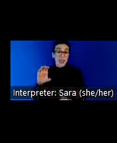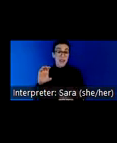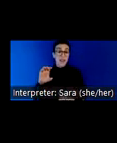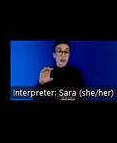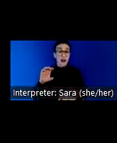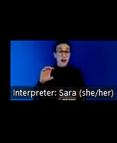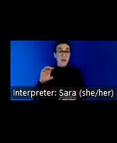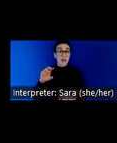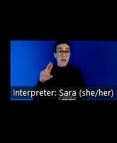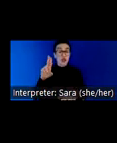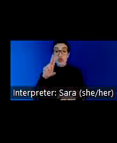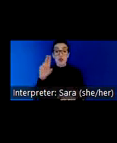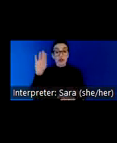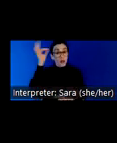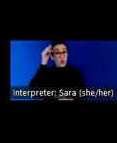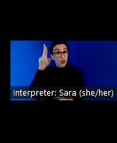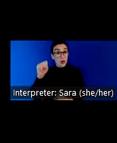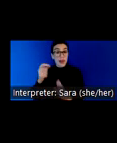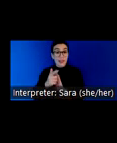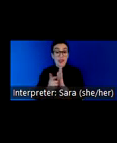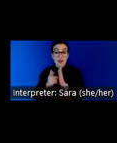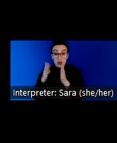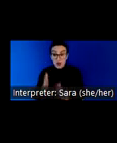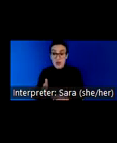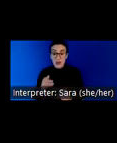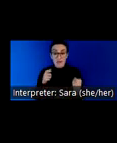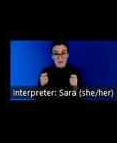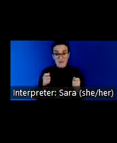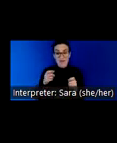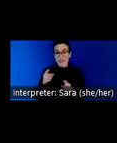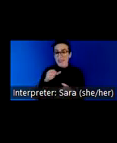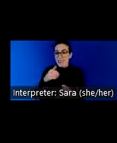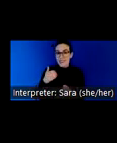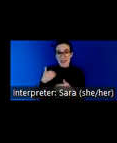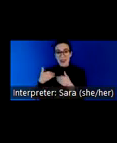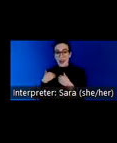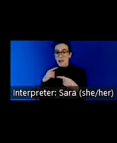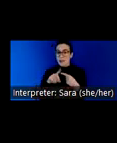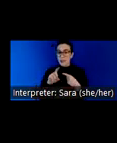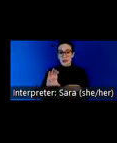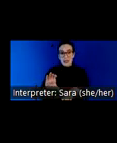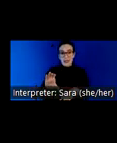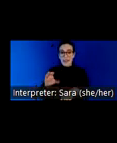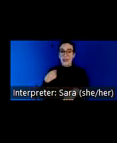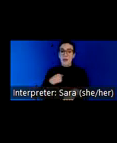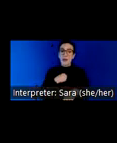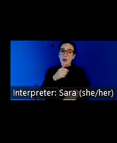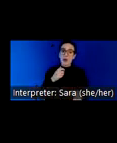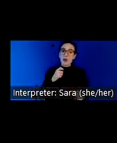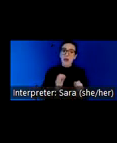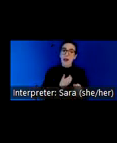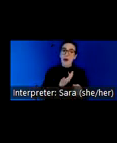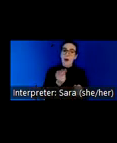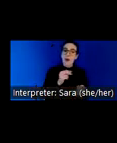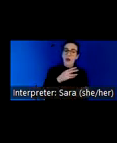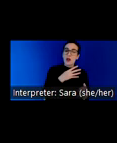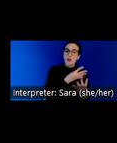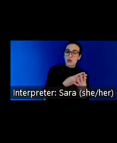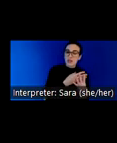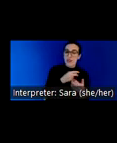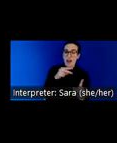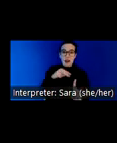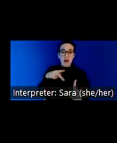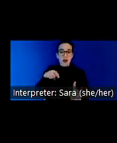in the district, we also do not have control over our own prison and parole systems. And finally, Congress has